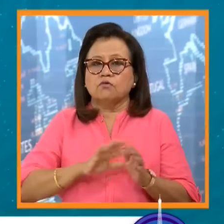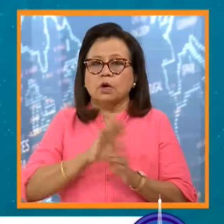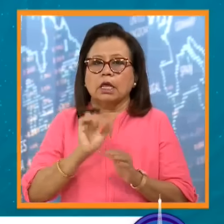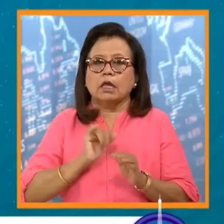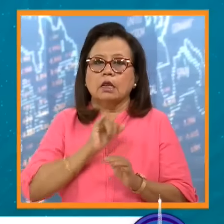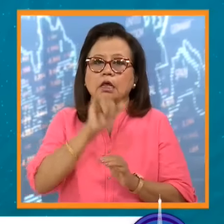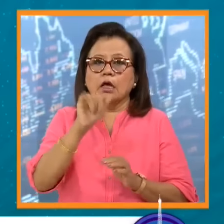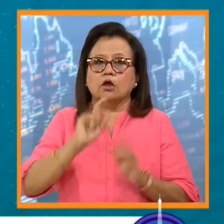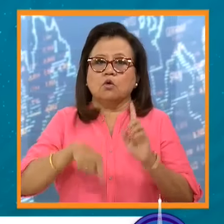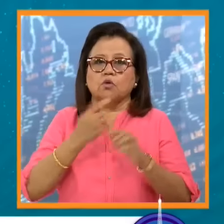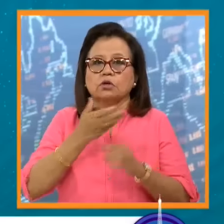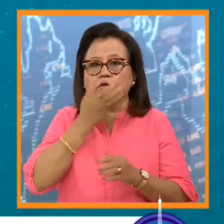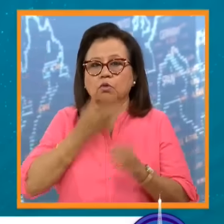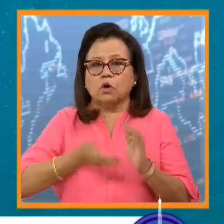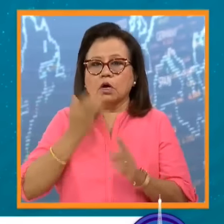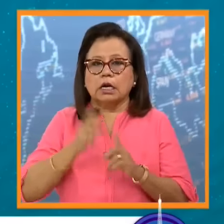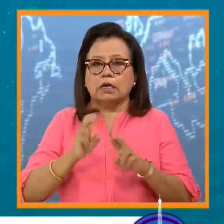the water in defiance of gravity.